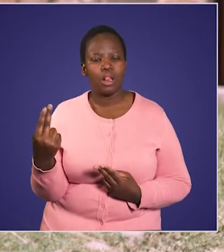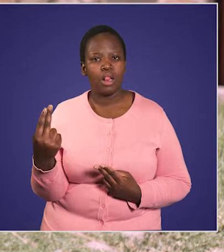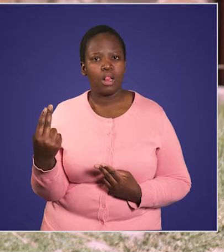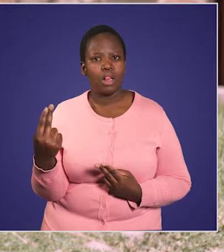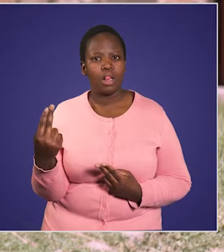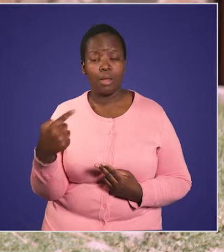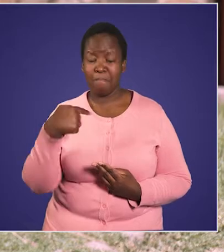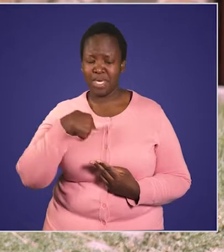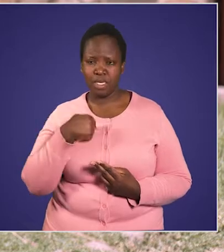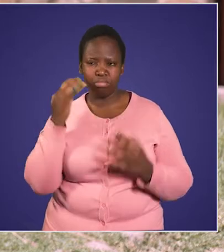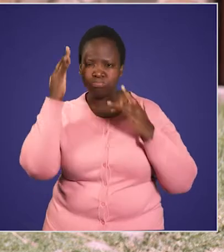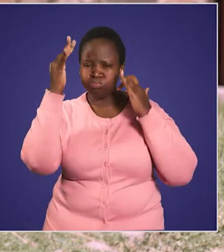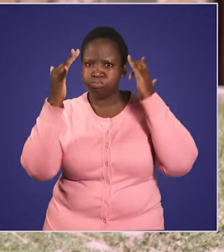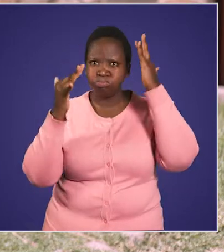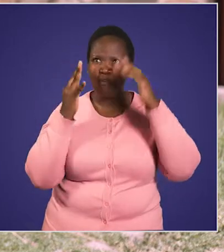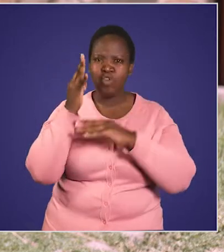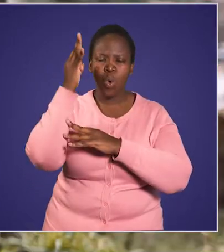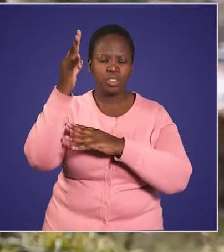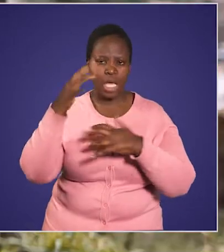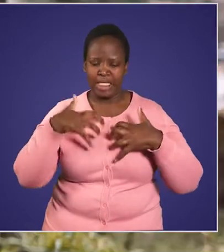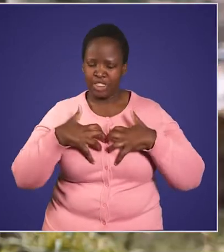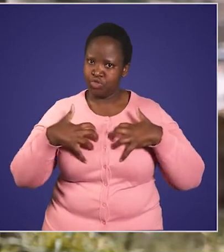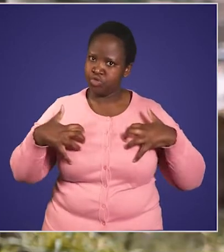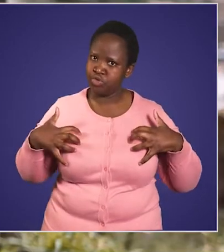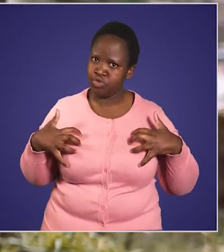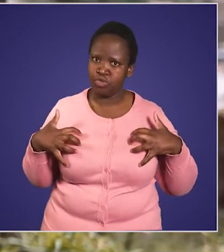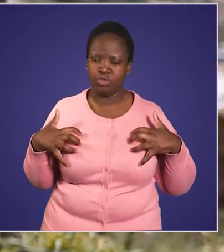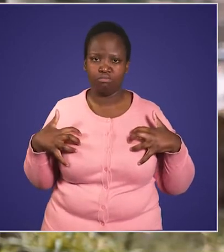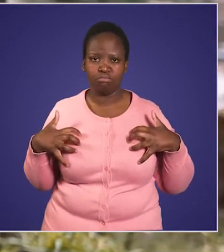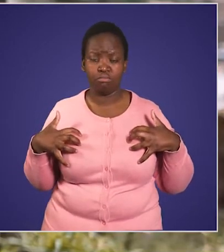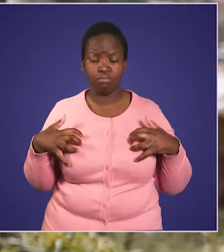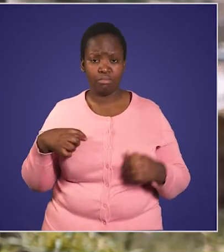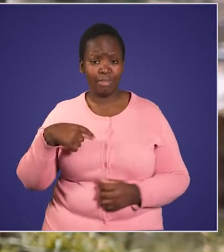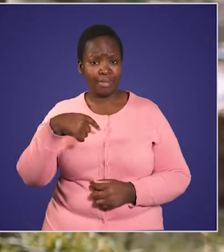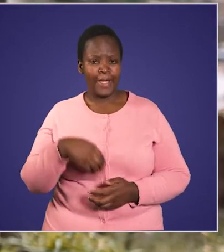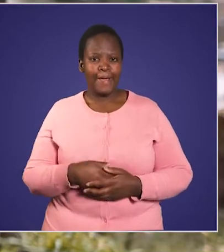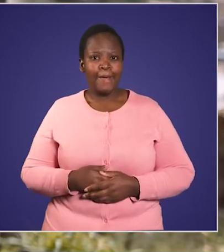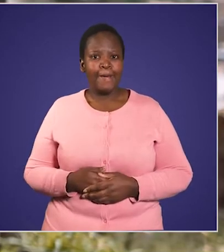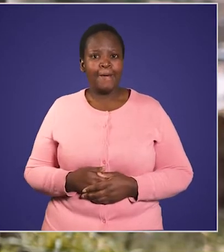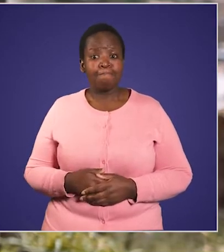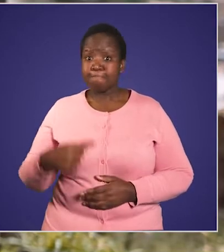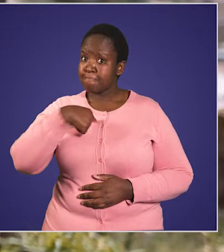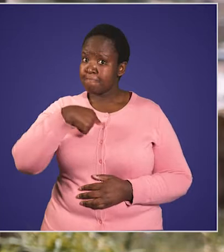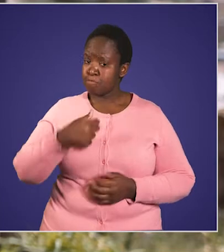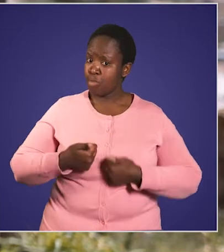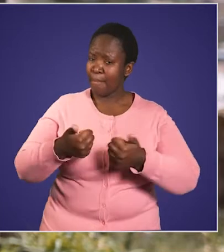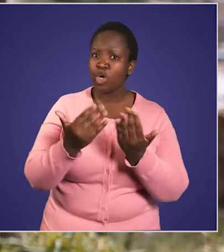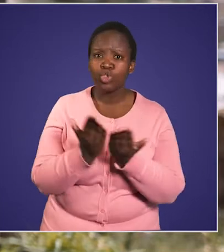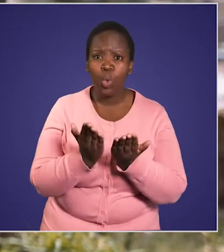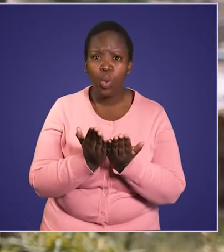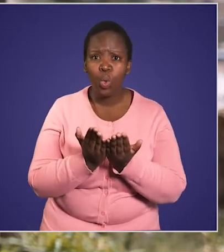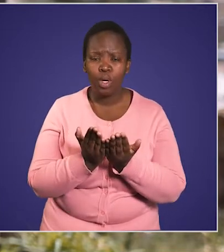I get very stressed thinking about it. Well, I can't go back to school because my mom doesn't